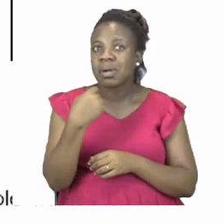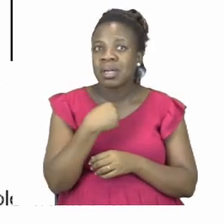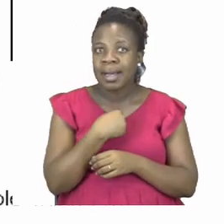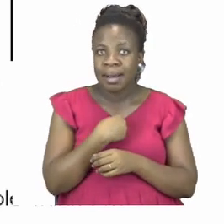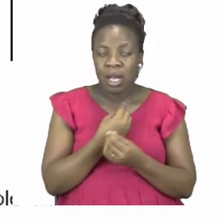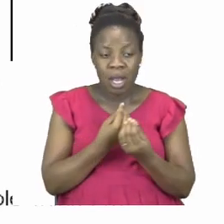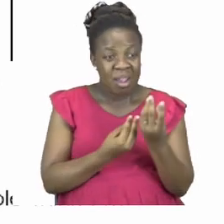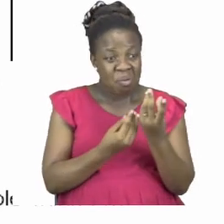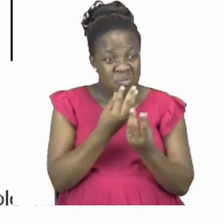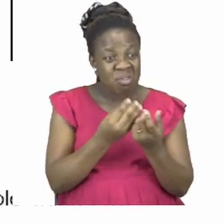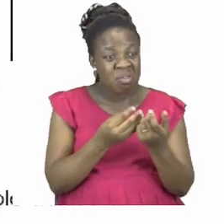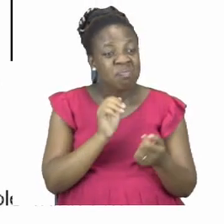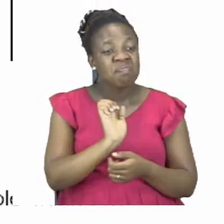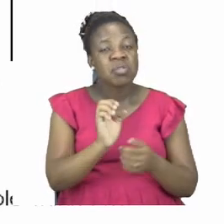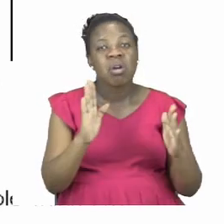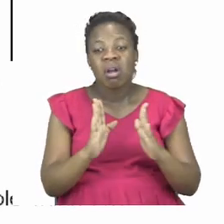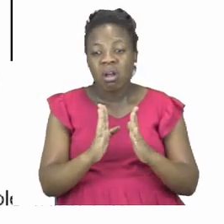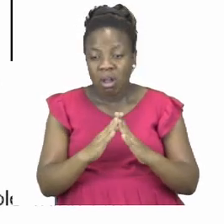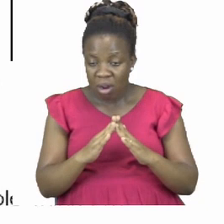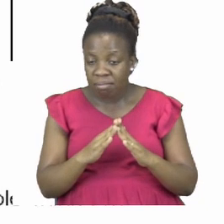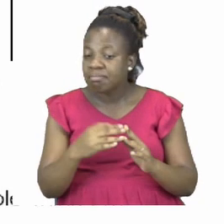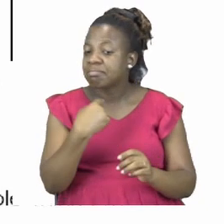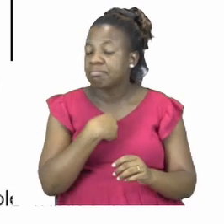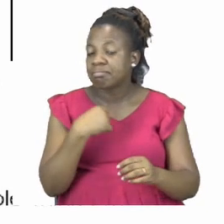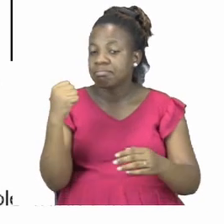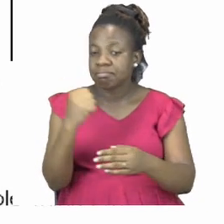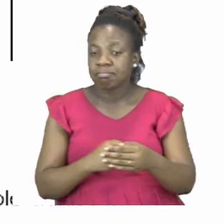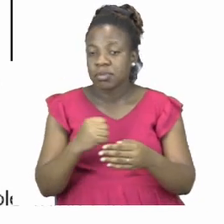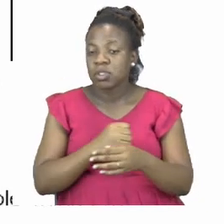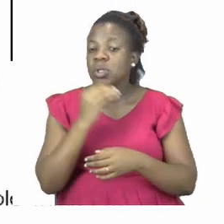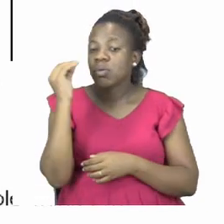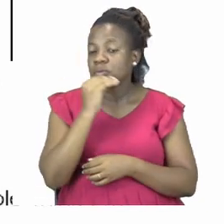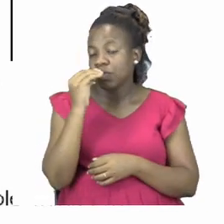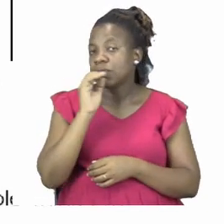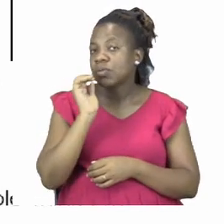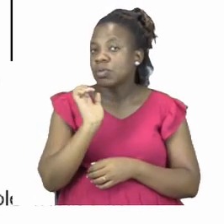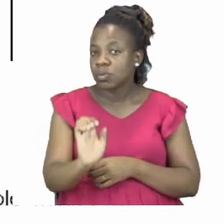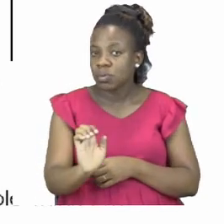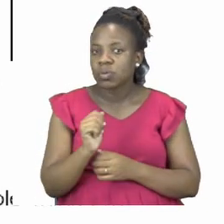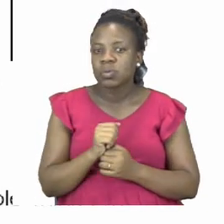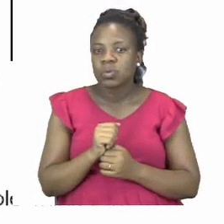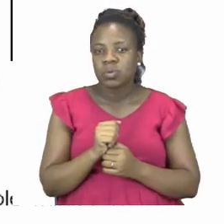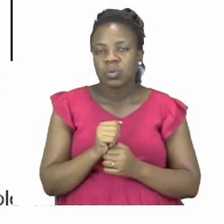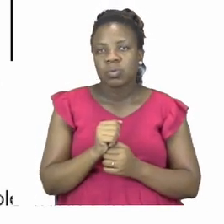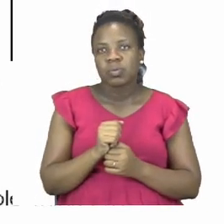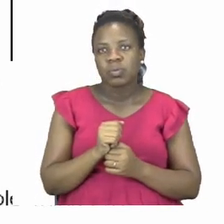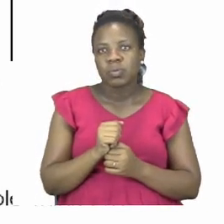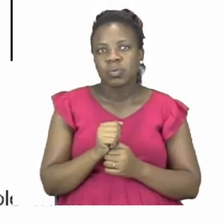your house. I can cook your food. I can run lanterns